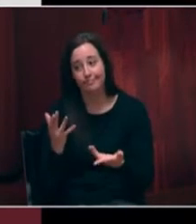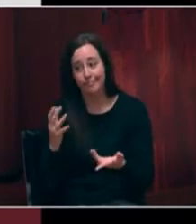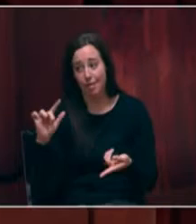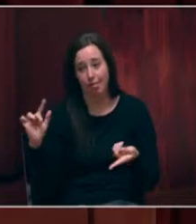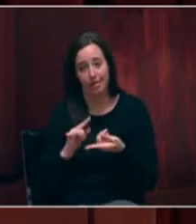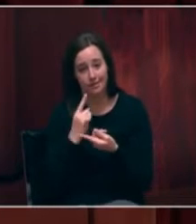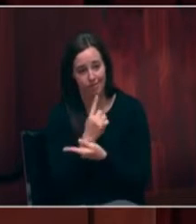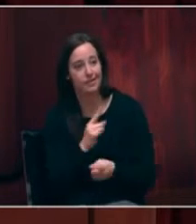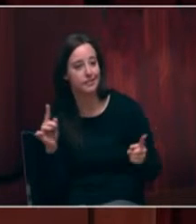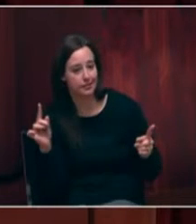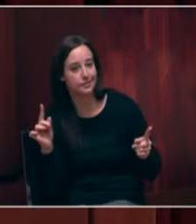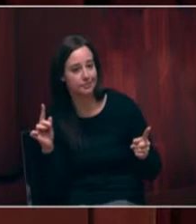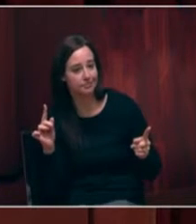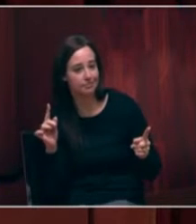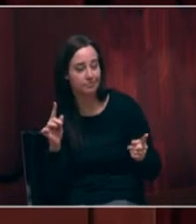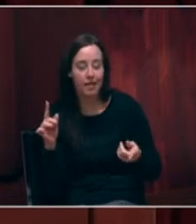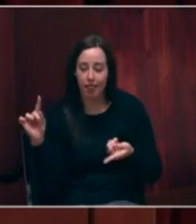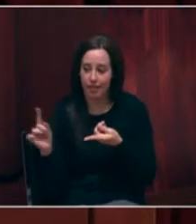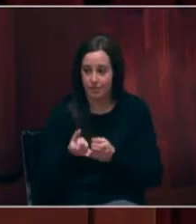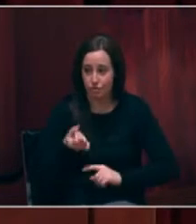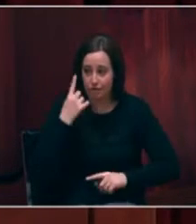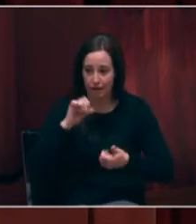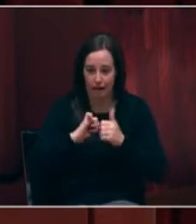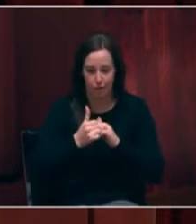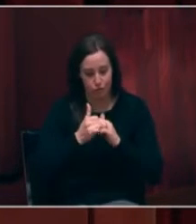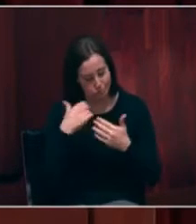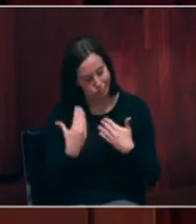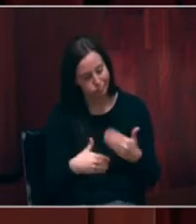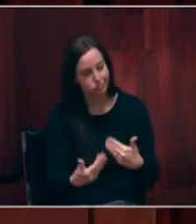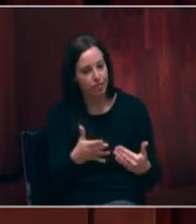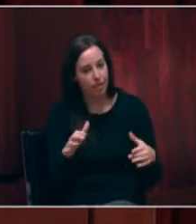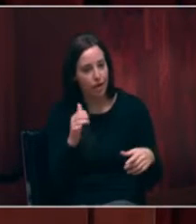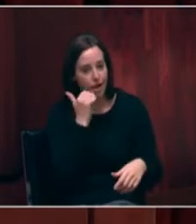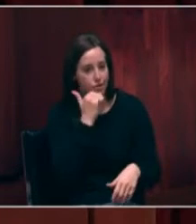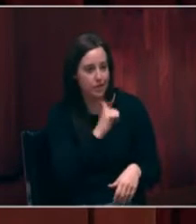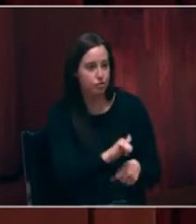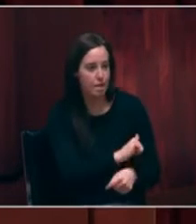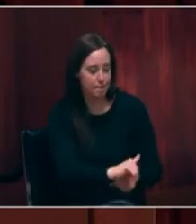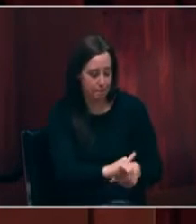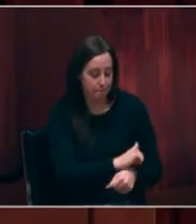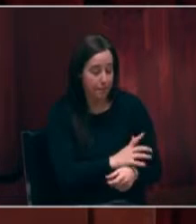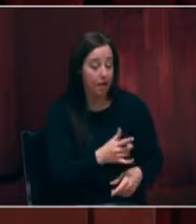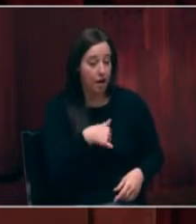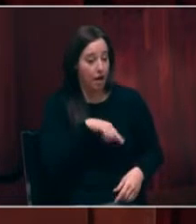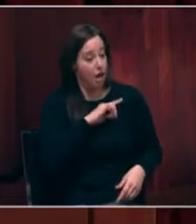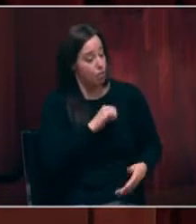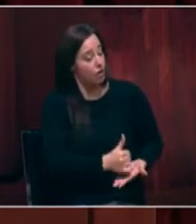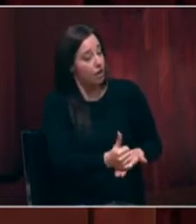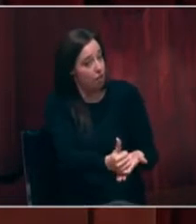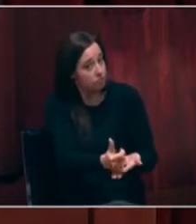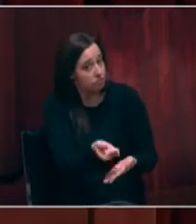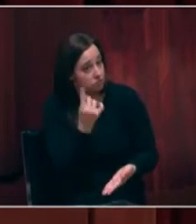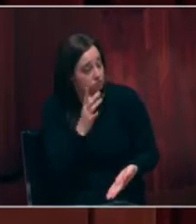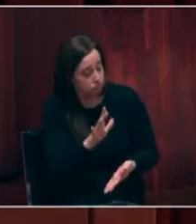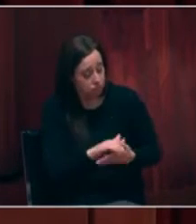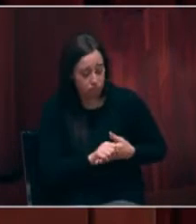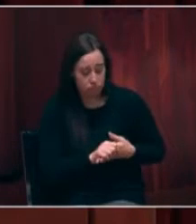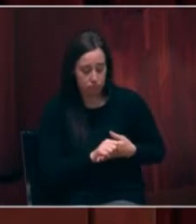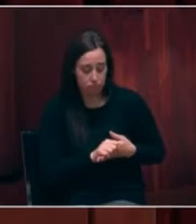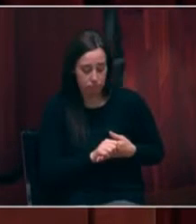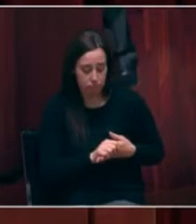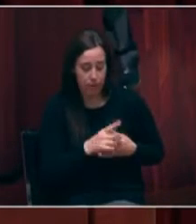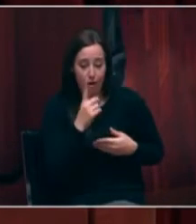to work with you and provide some recommendations directly on how to do that. Another recommendation is don't